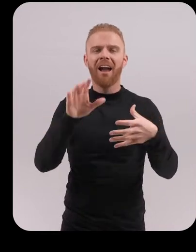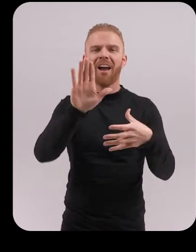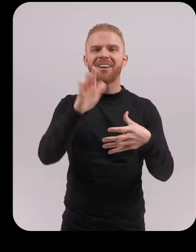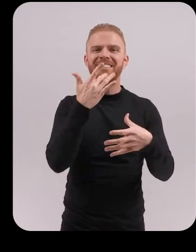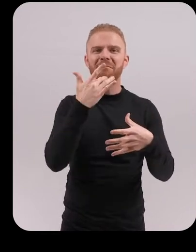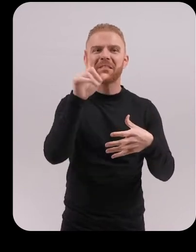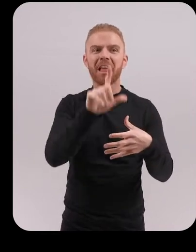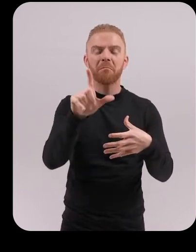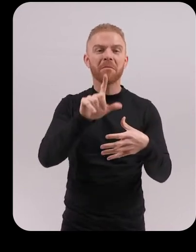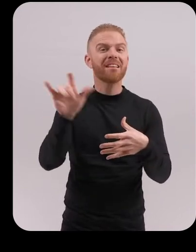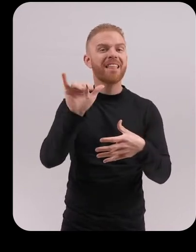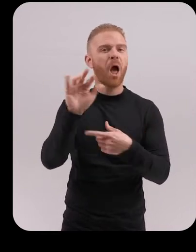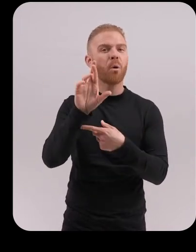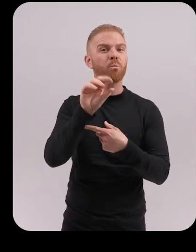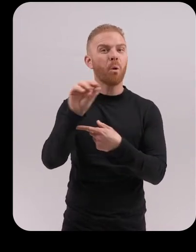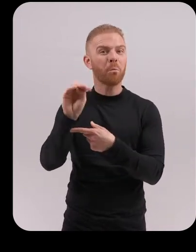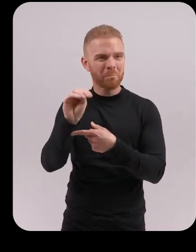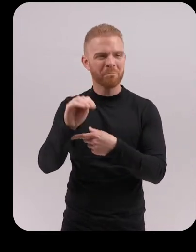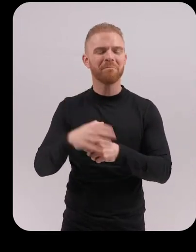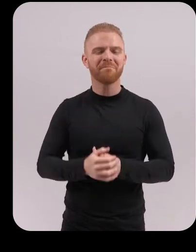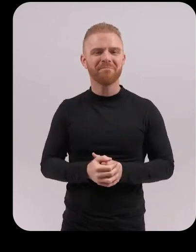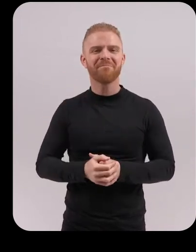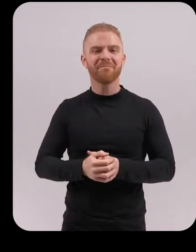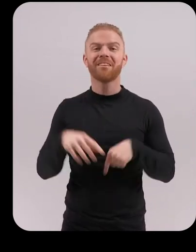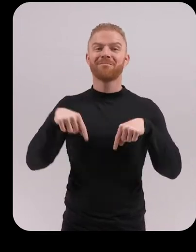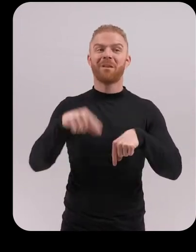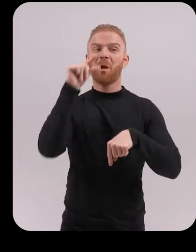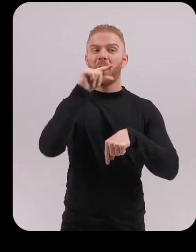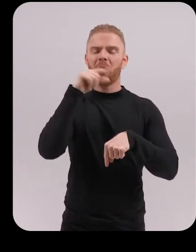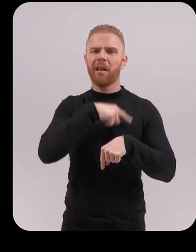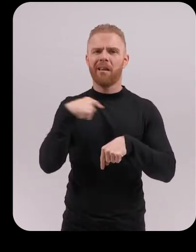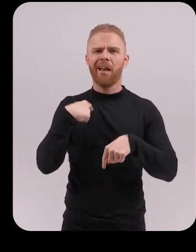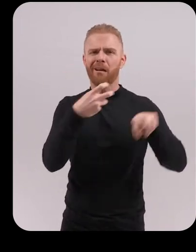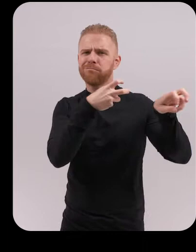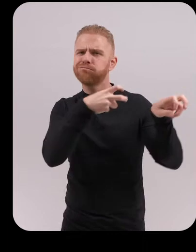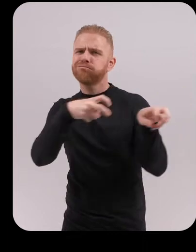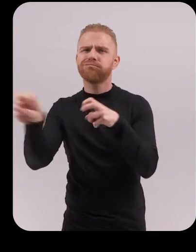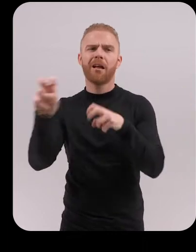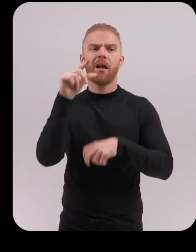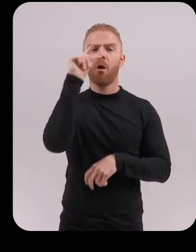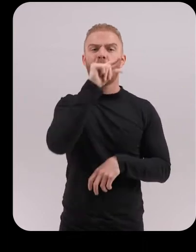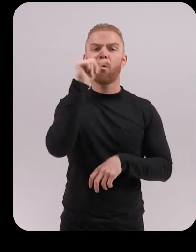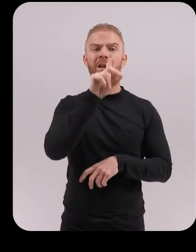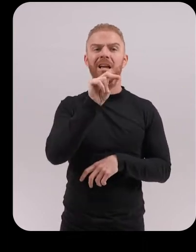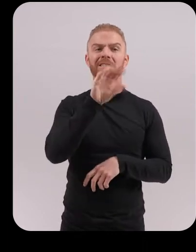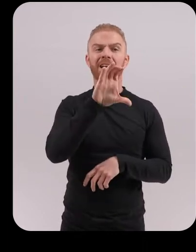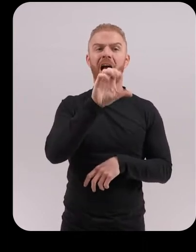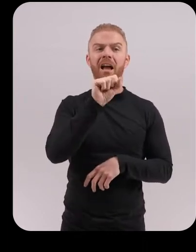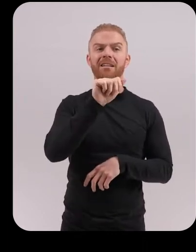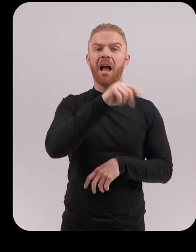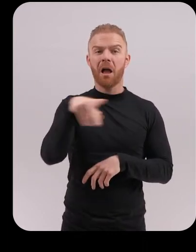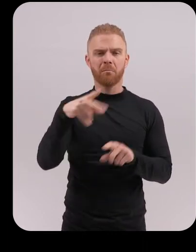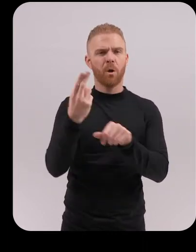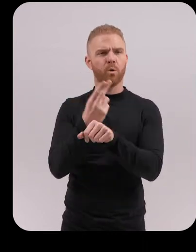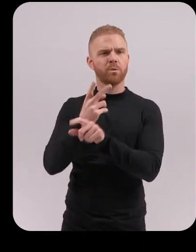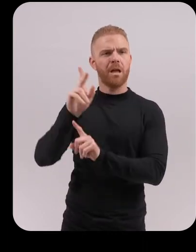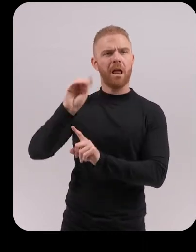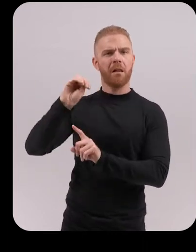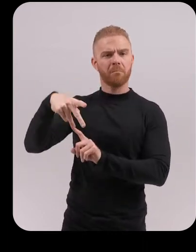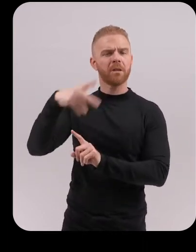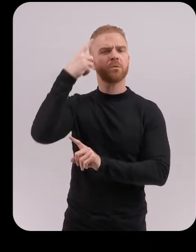favorite libraries like Room. At Google, we've been migrating the Google Docs app to use